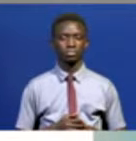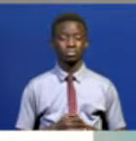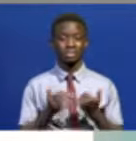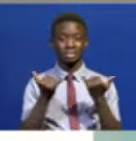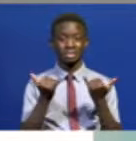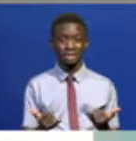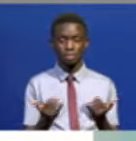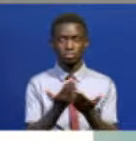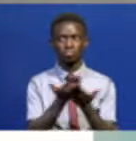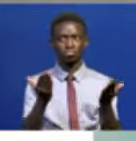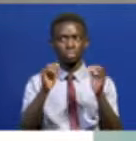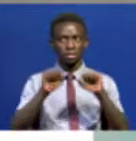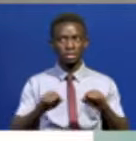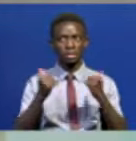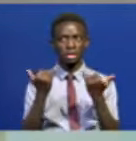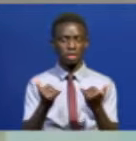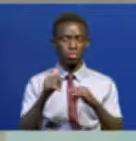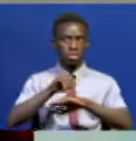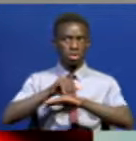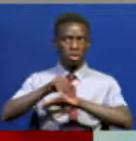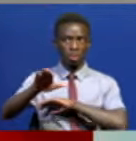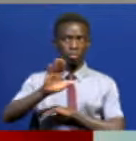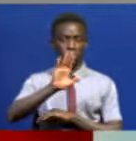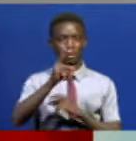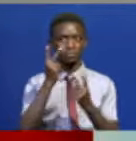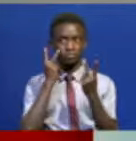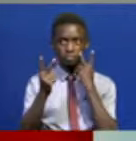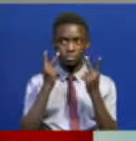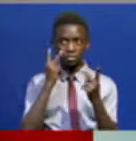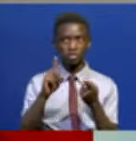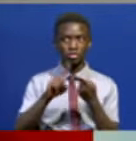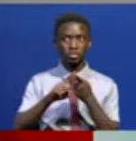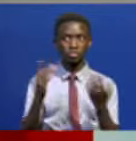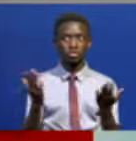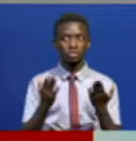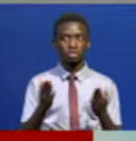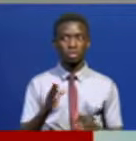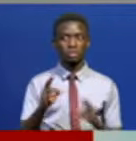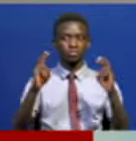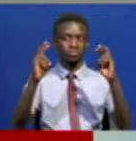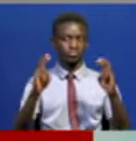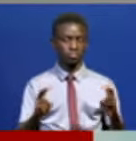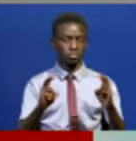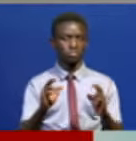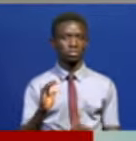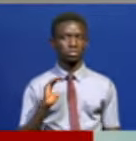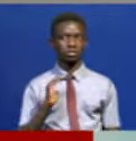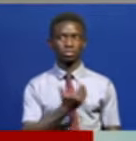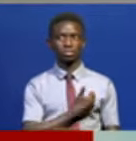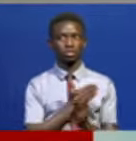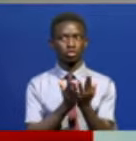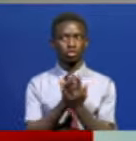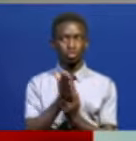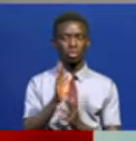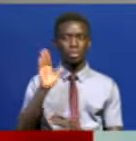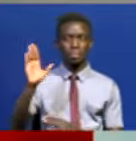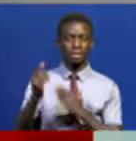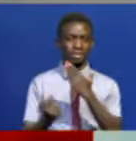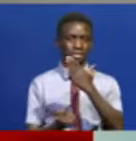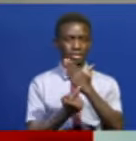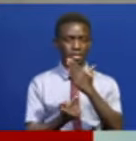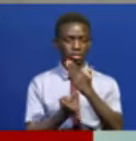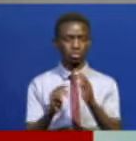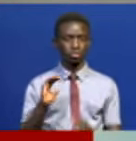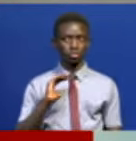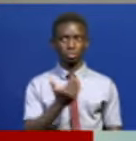All right, now you can now send your views to the Bipartisan Committee through its technical